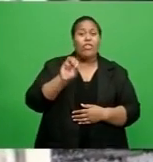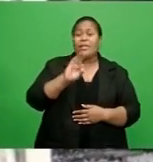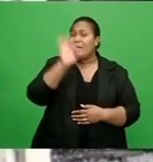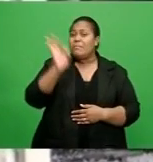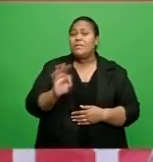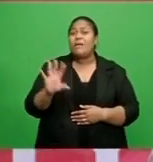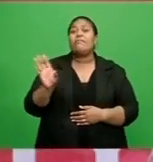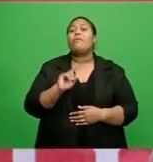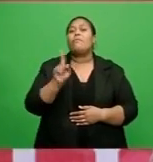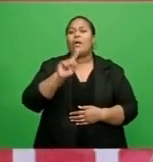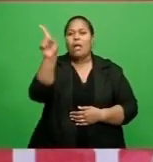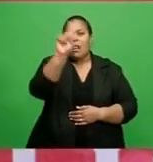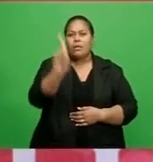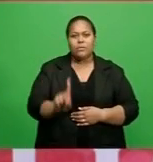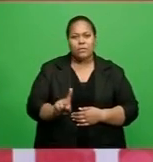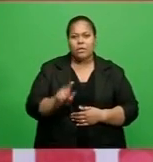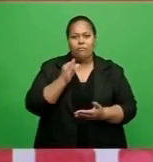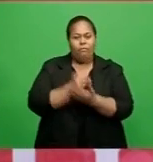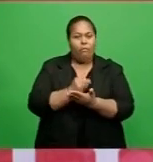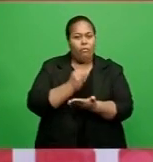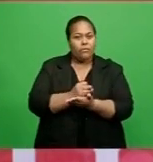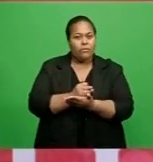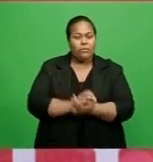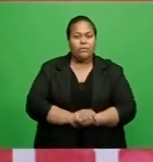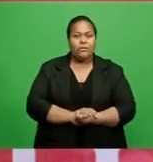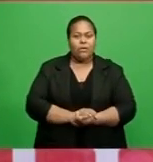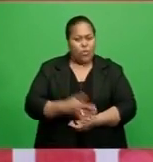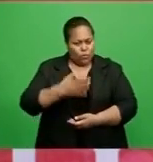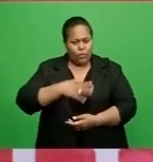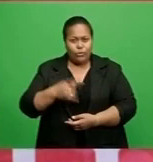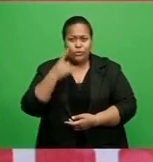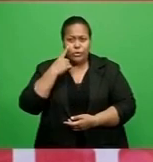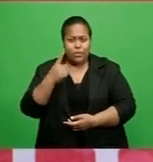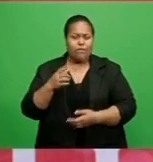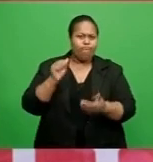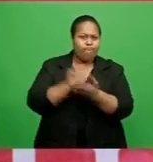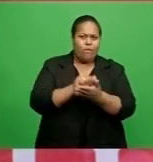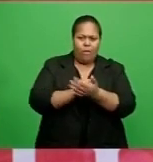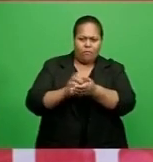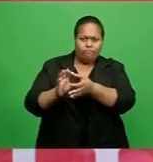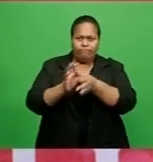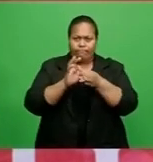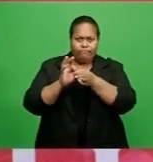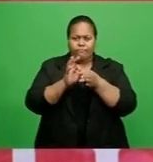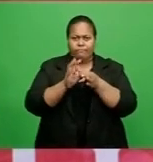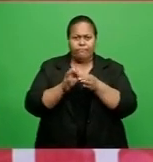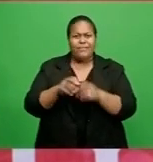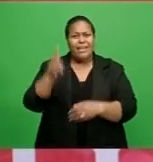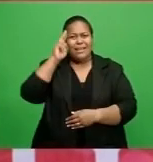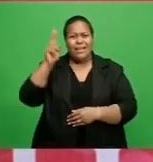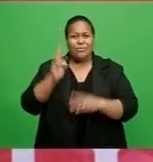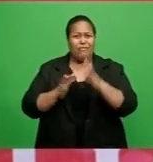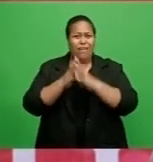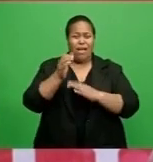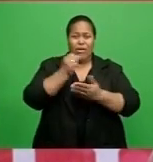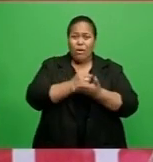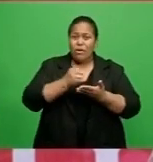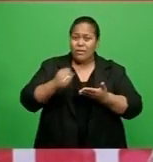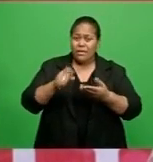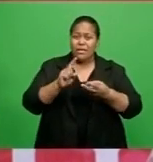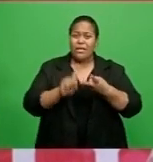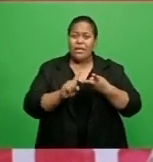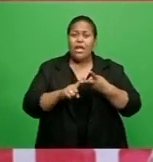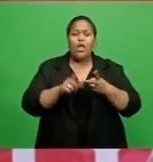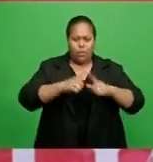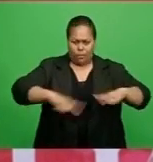faults. I want to see much deeper collaboration between the National Fire Authority, local governments, and other local